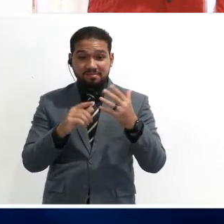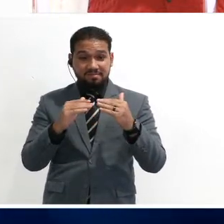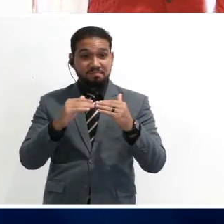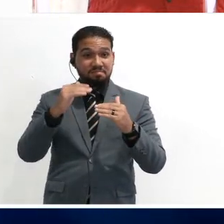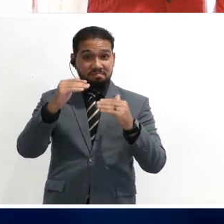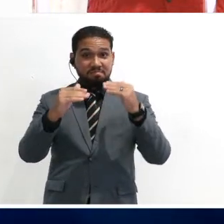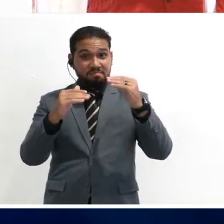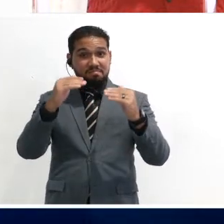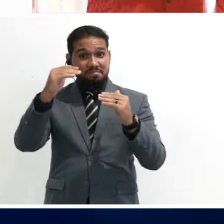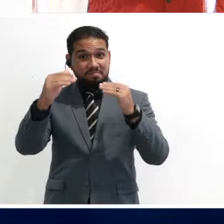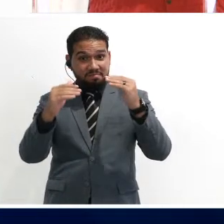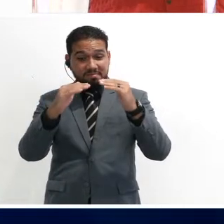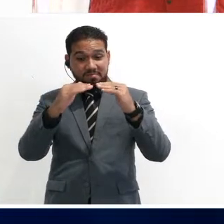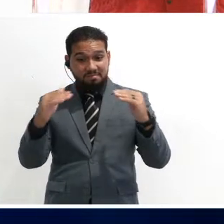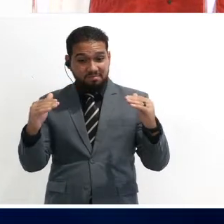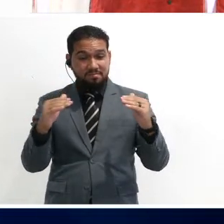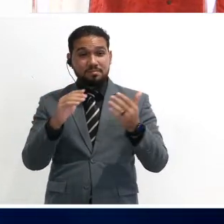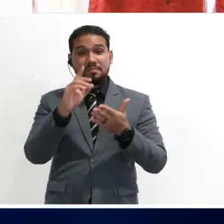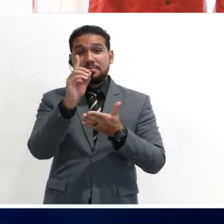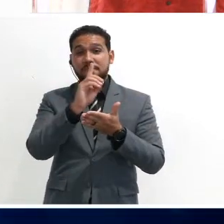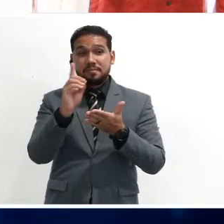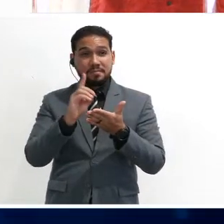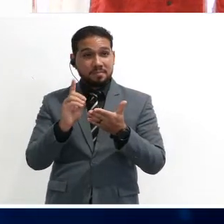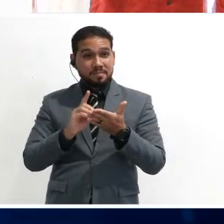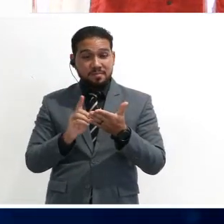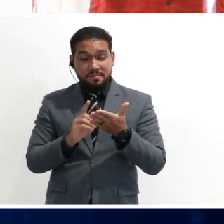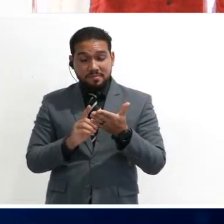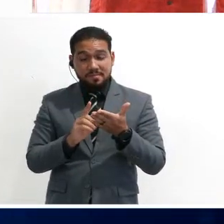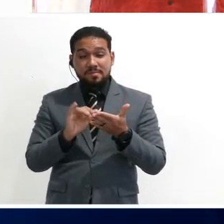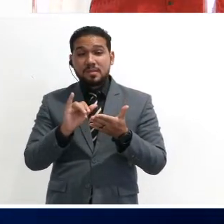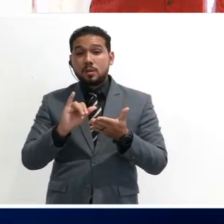design CAD tools go into packaging.